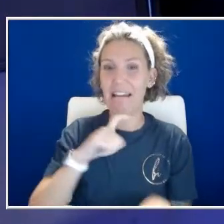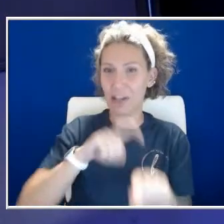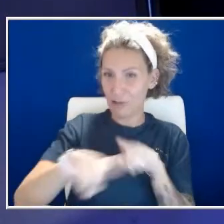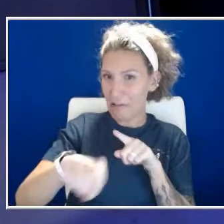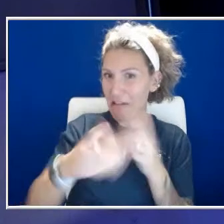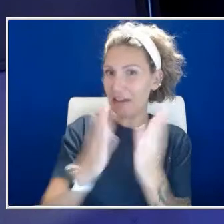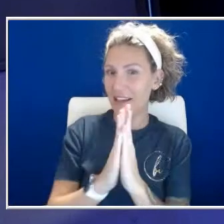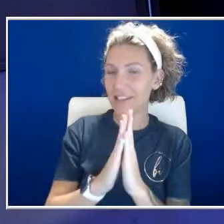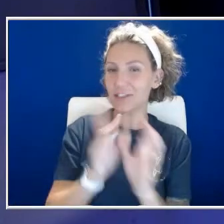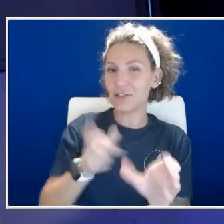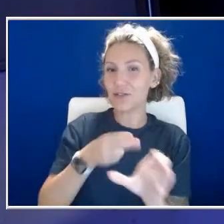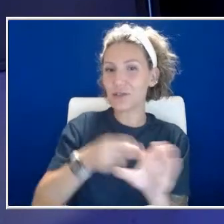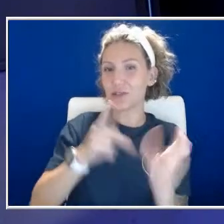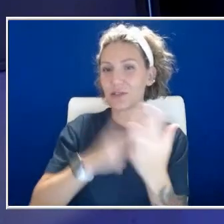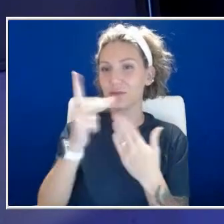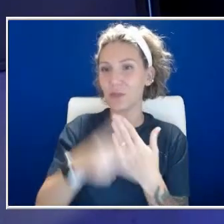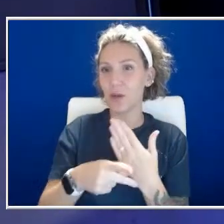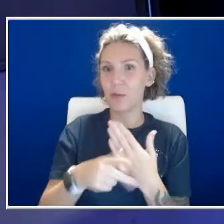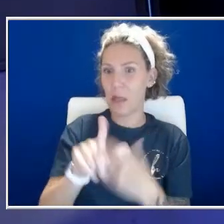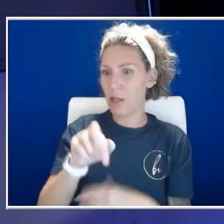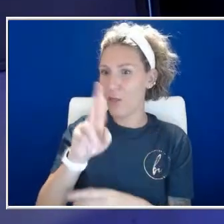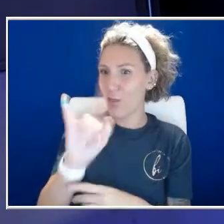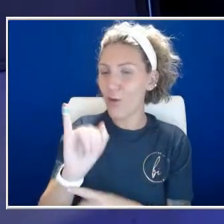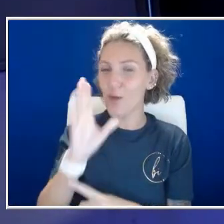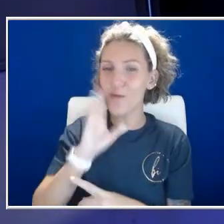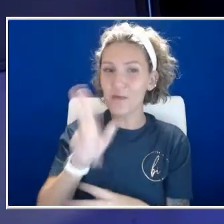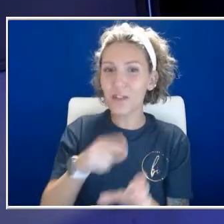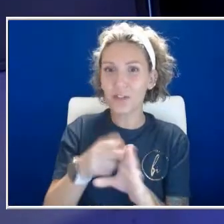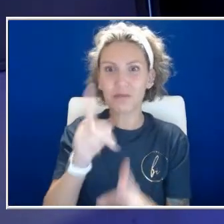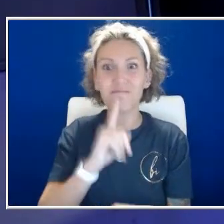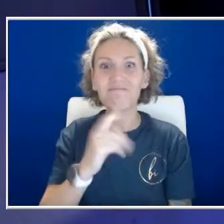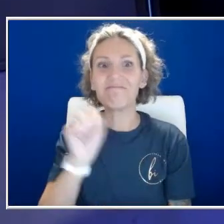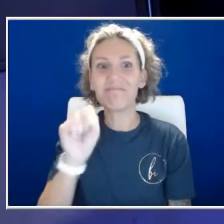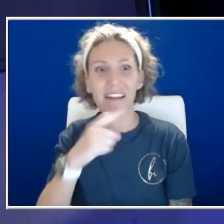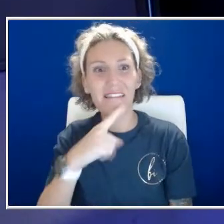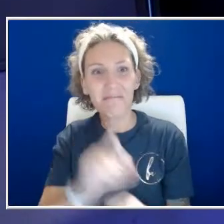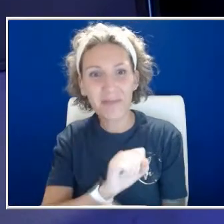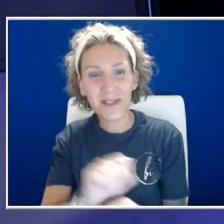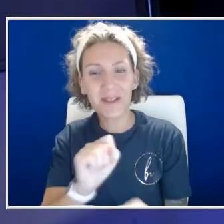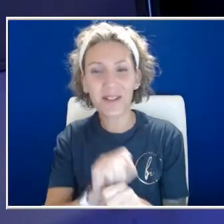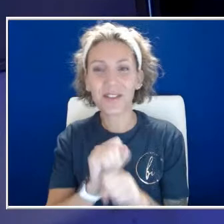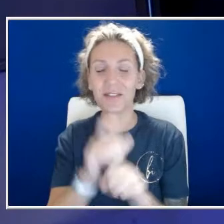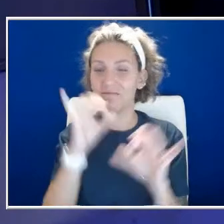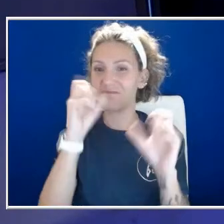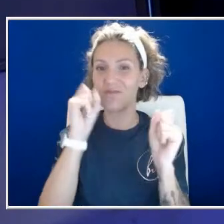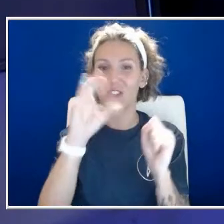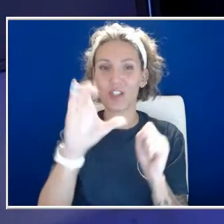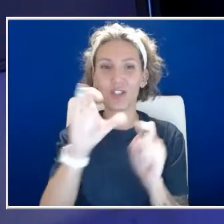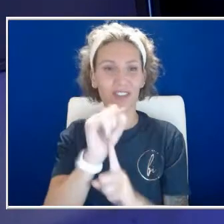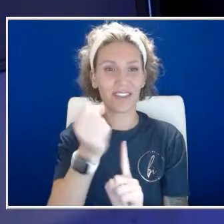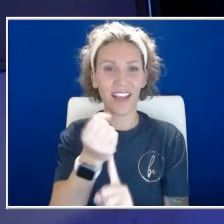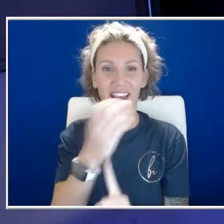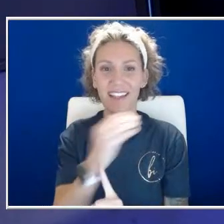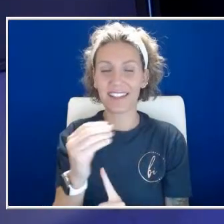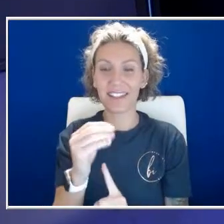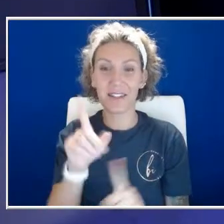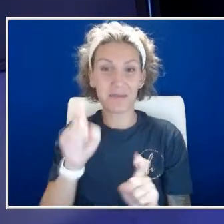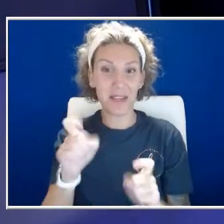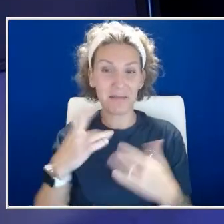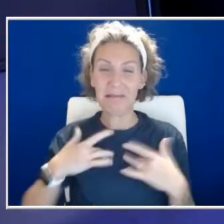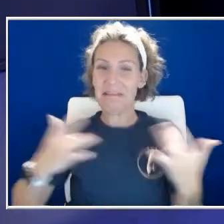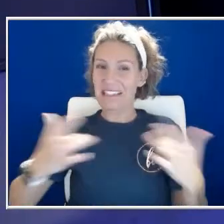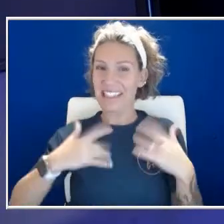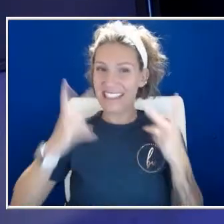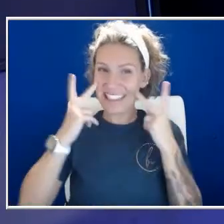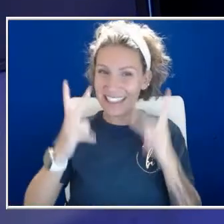Lori was going to be here, you're like, oh, absolutely. Yeah. Absolutely. You were just so fascinated by Lori's case, and it must be a thrill to see her sitting here doing well.